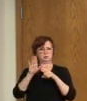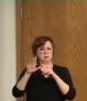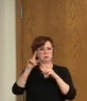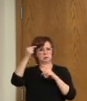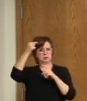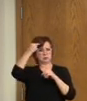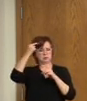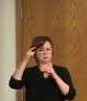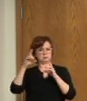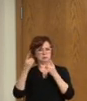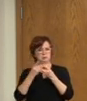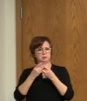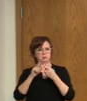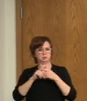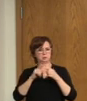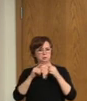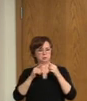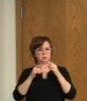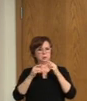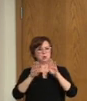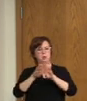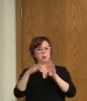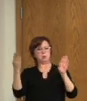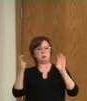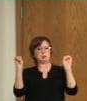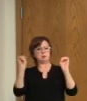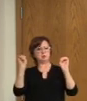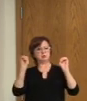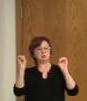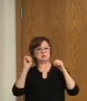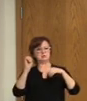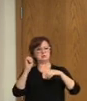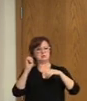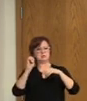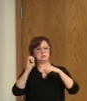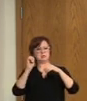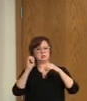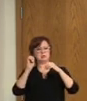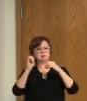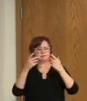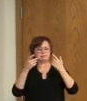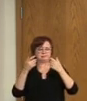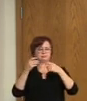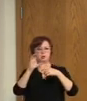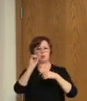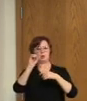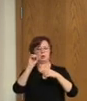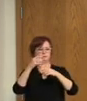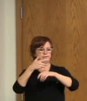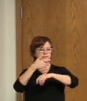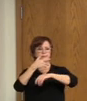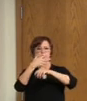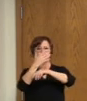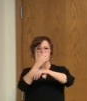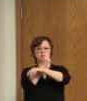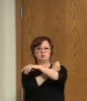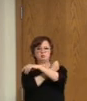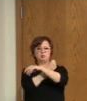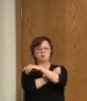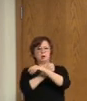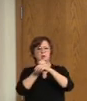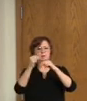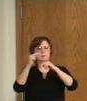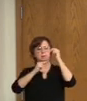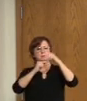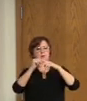to open an emergency safe consumption site after more than 100 people have died from overdoses in Regina alone. What's